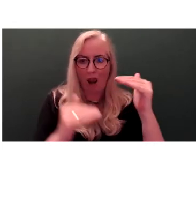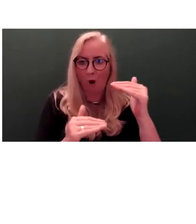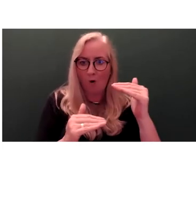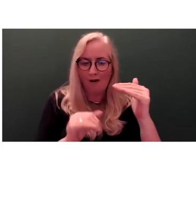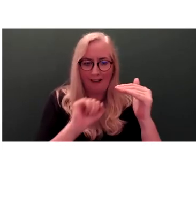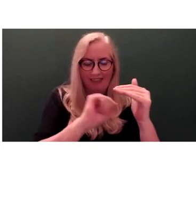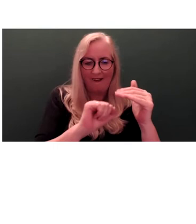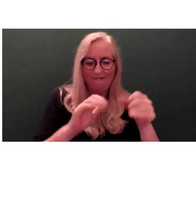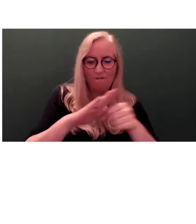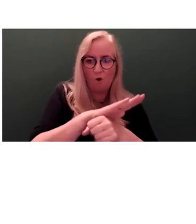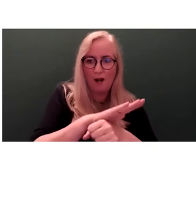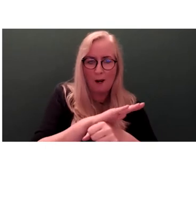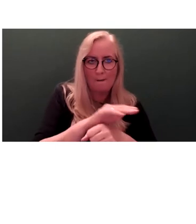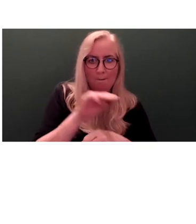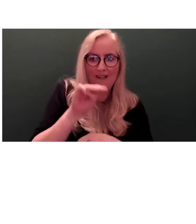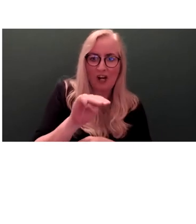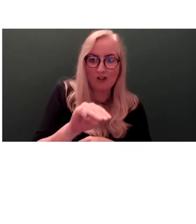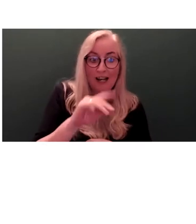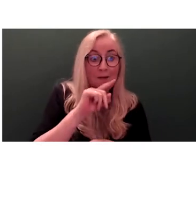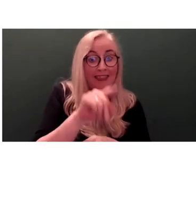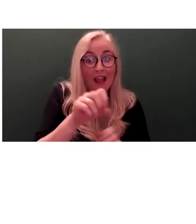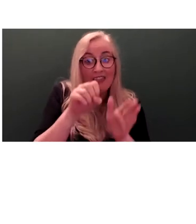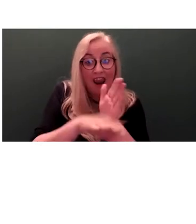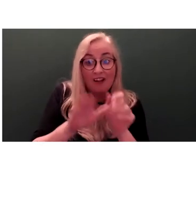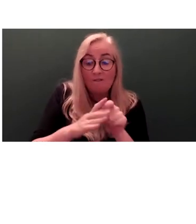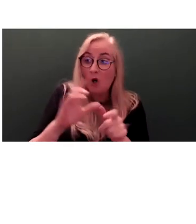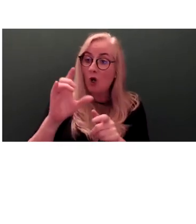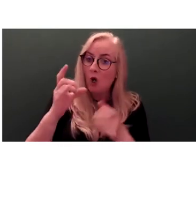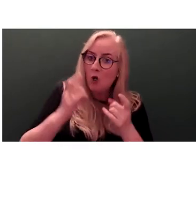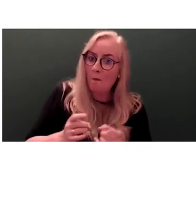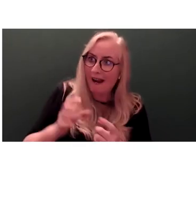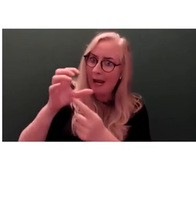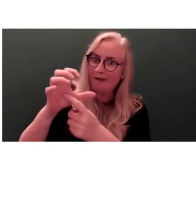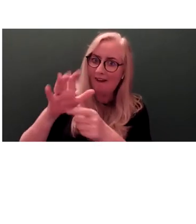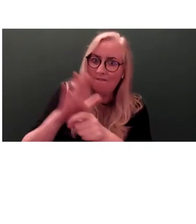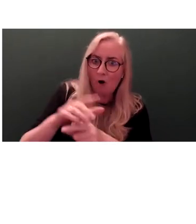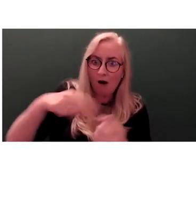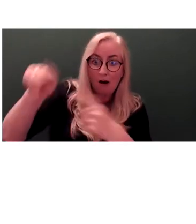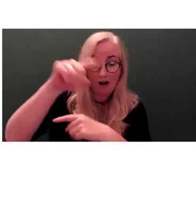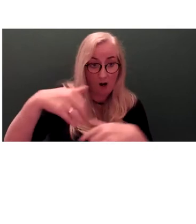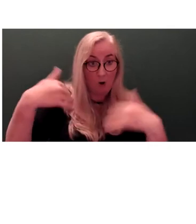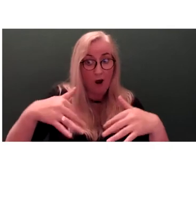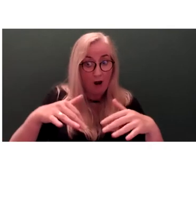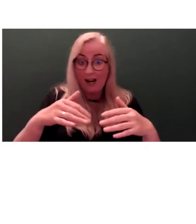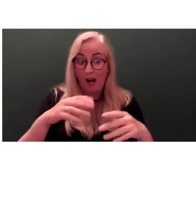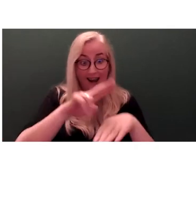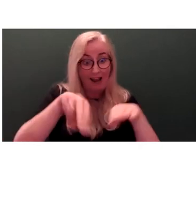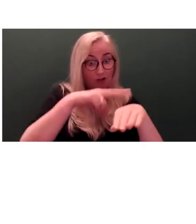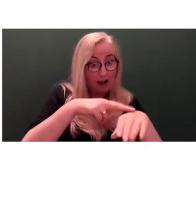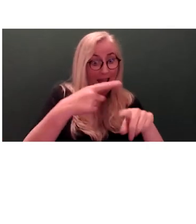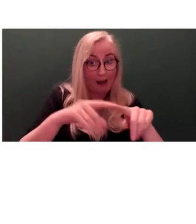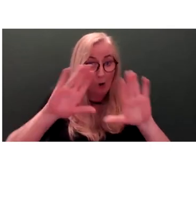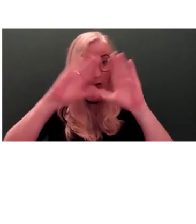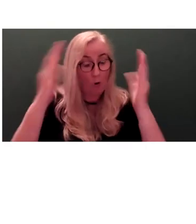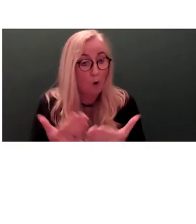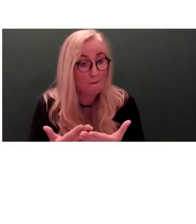potential, the loss of human capital to the economy is probably absolutely enormous. And then you could sort of say that globally as well. And